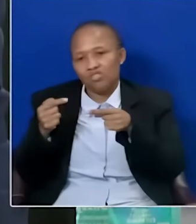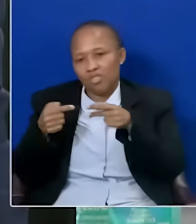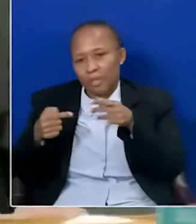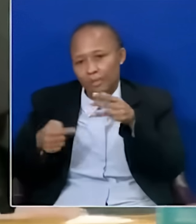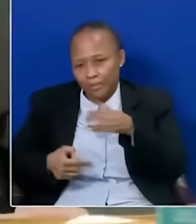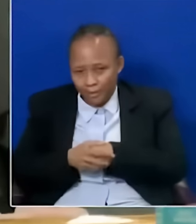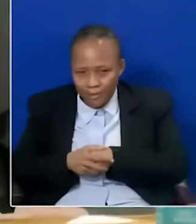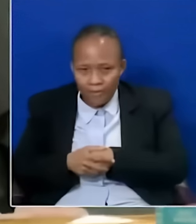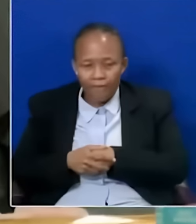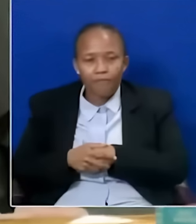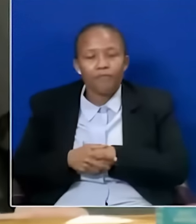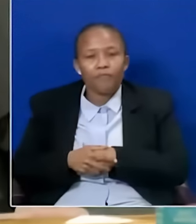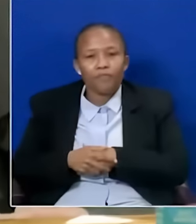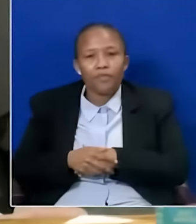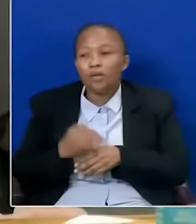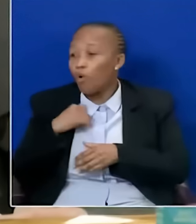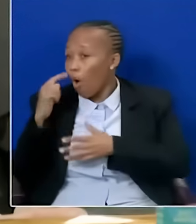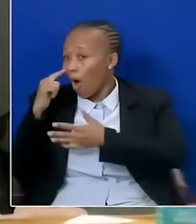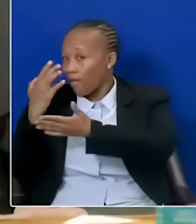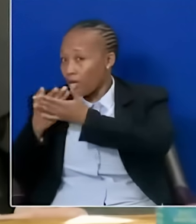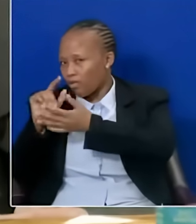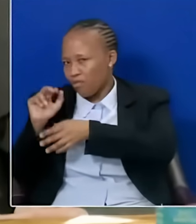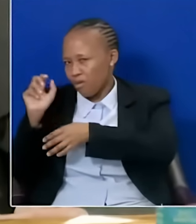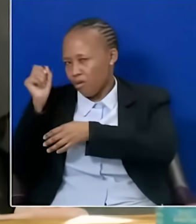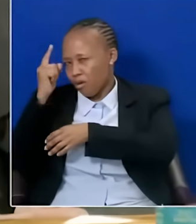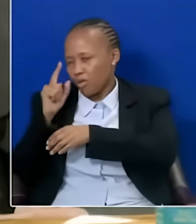evidence correctly, that is the PTA